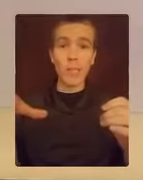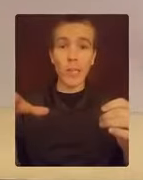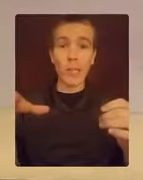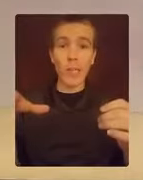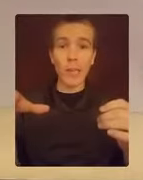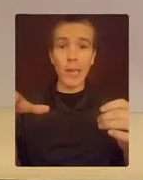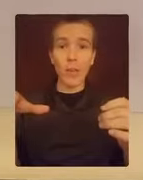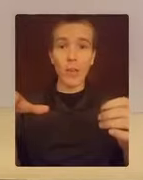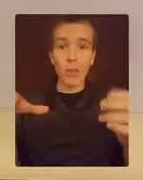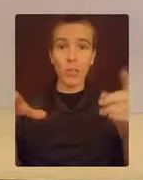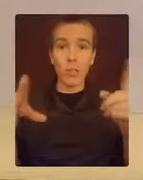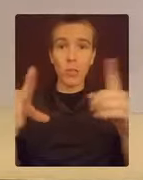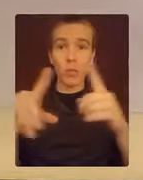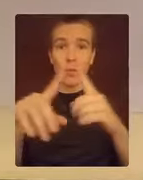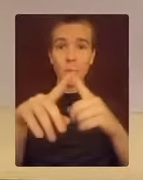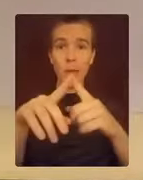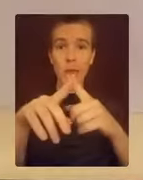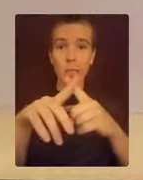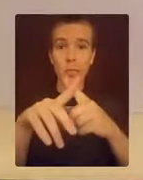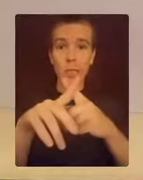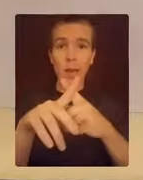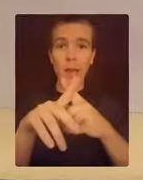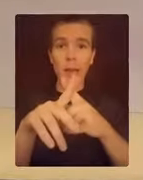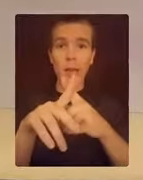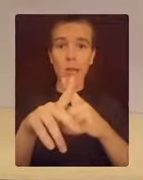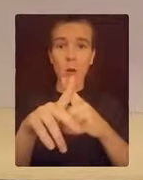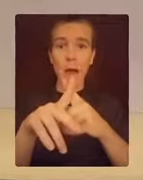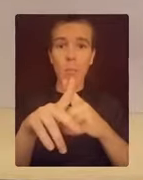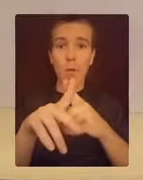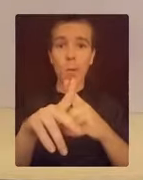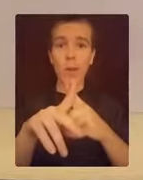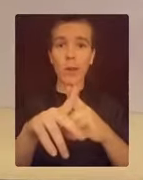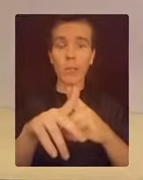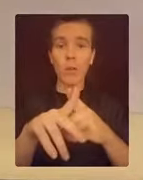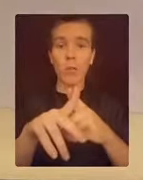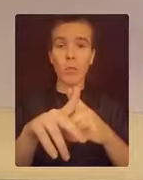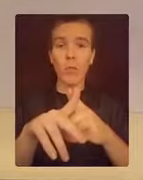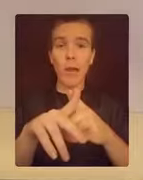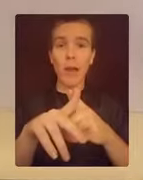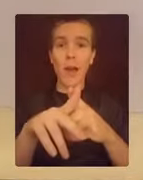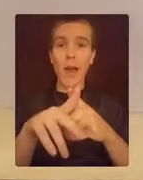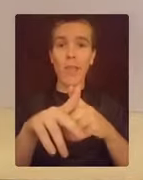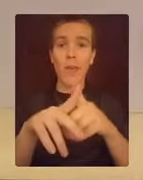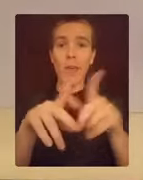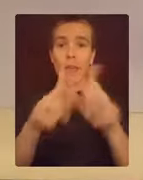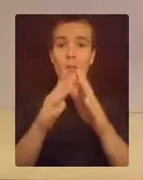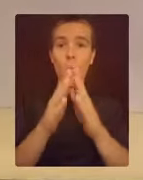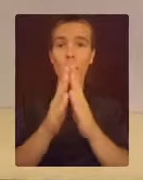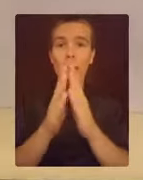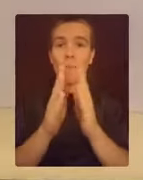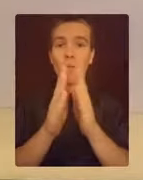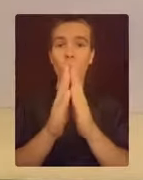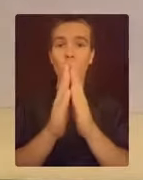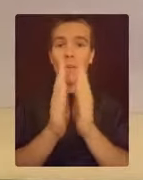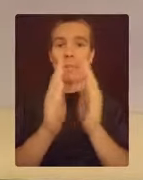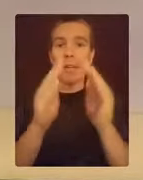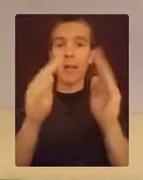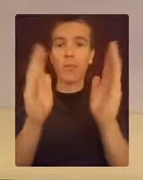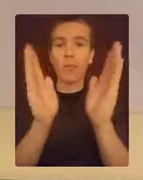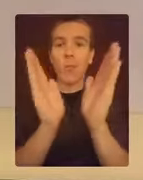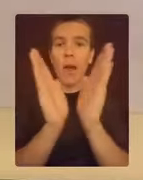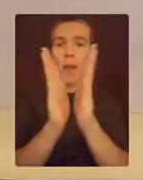but suddenly the two mixed and you were able to witness what was there, and then